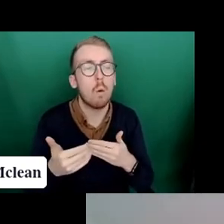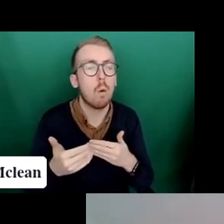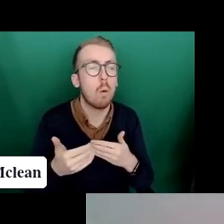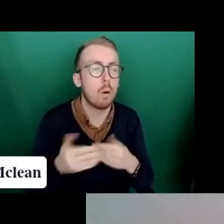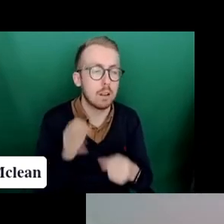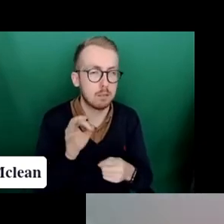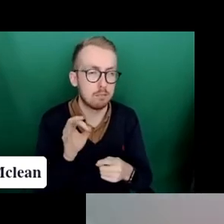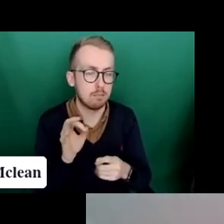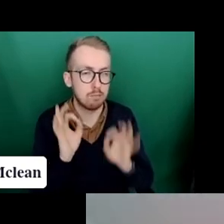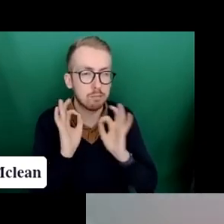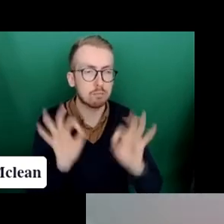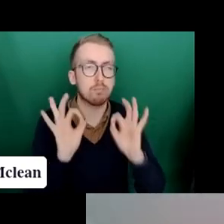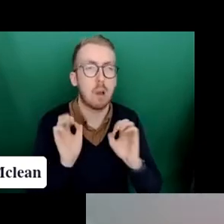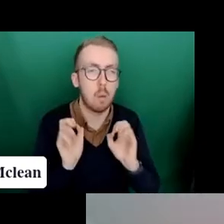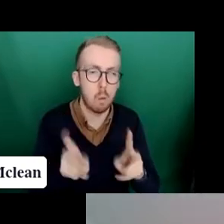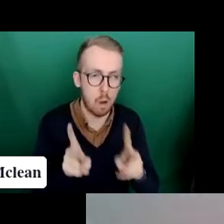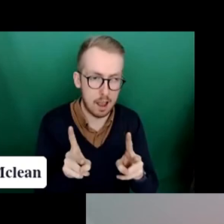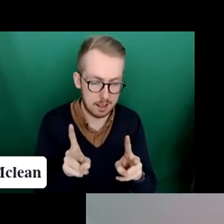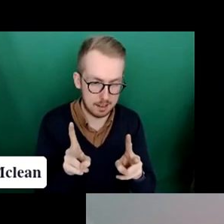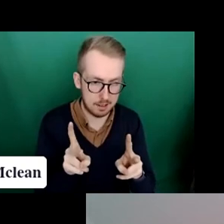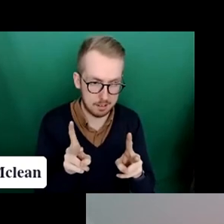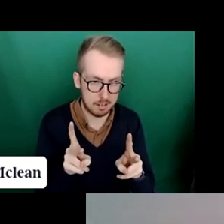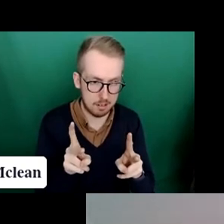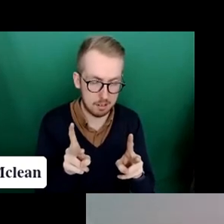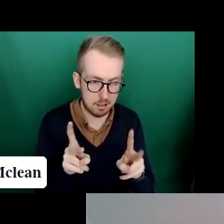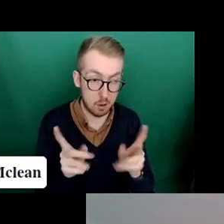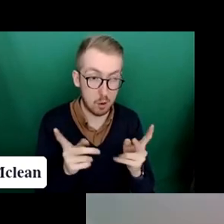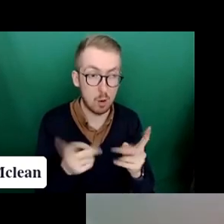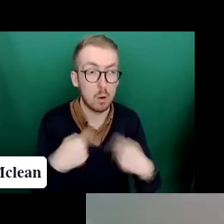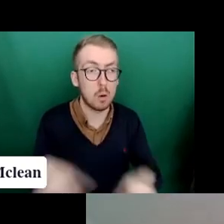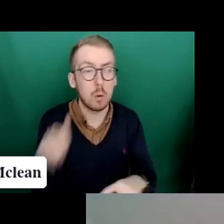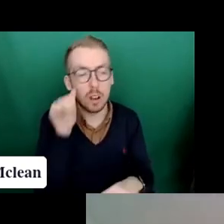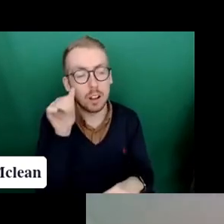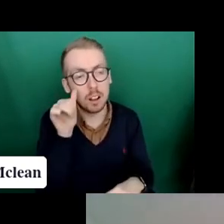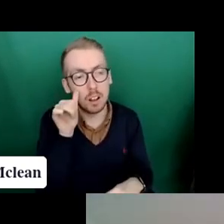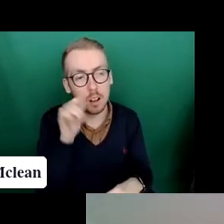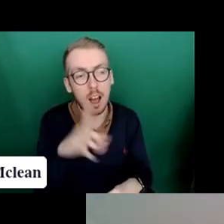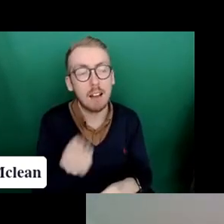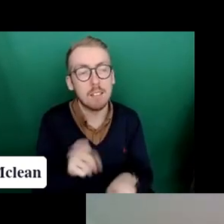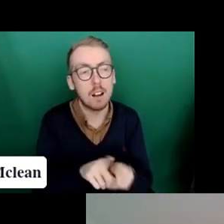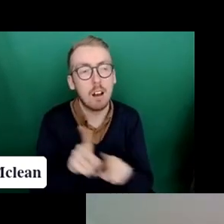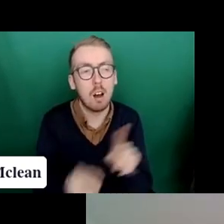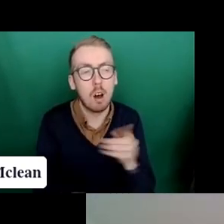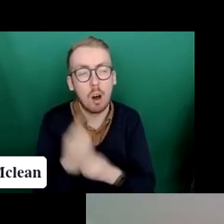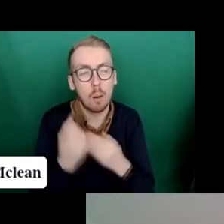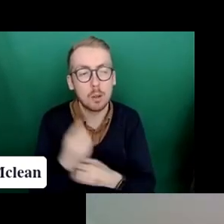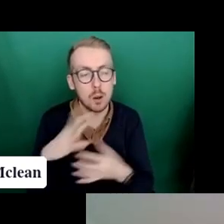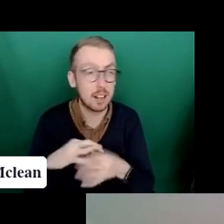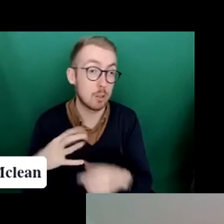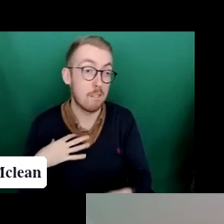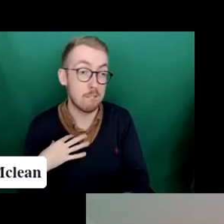articulated way that you're talking about? Because we know we have this, well, there's an opportunity around volunteers, isn't